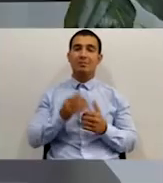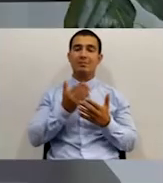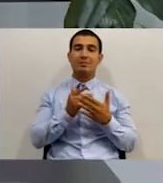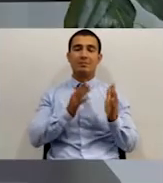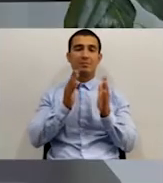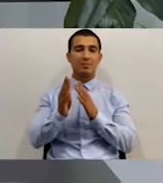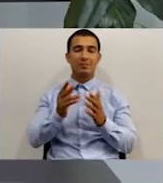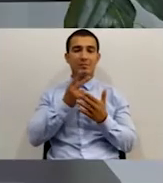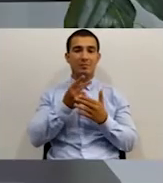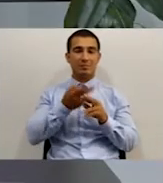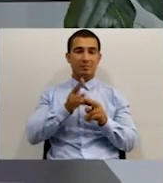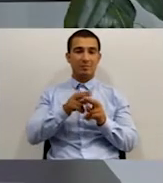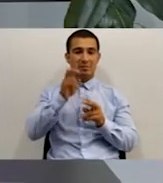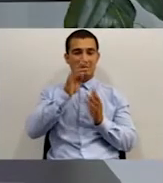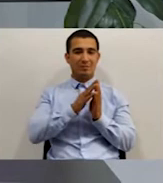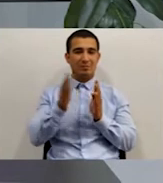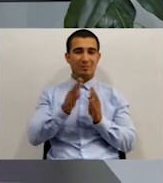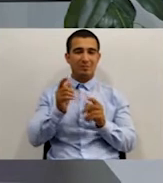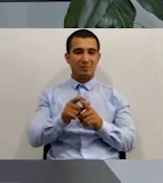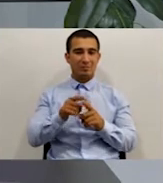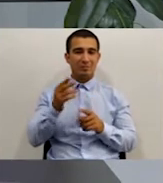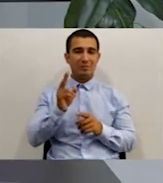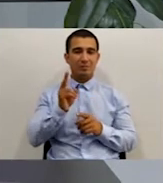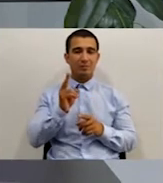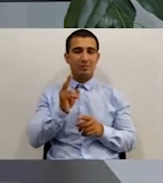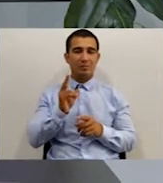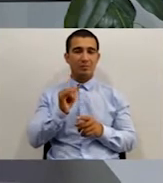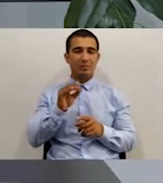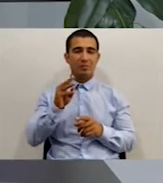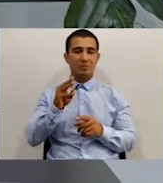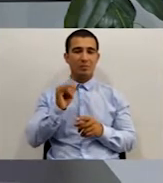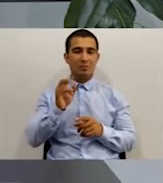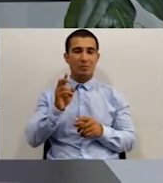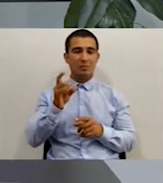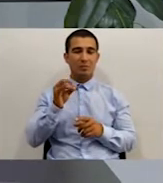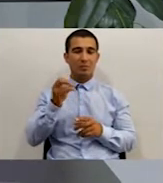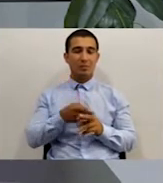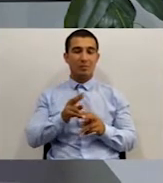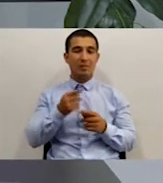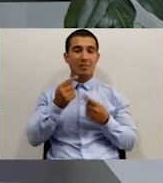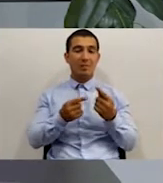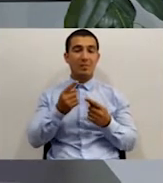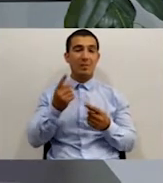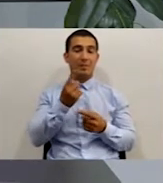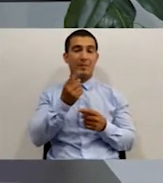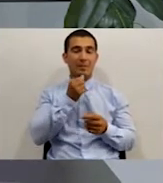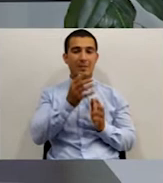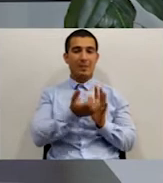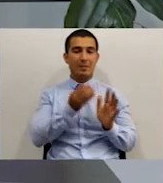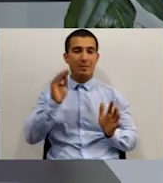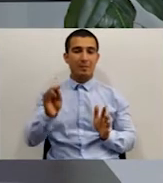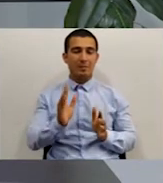bildiradi. Demak, aynan mana shu kutubxonamizning misol uchun ilk modullardan birini hozir ishga